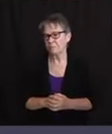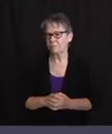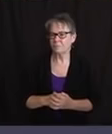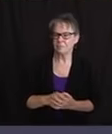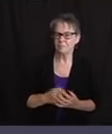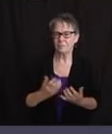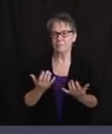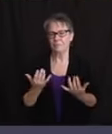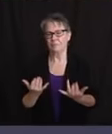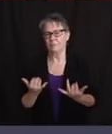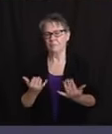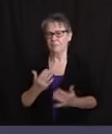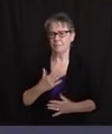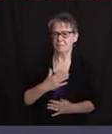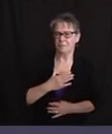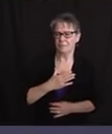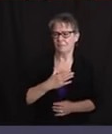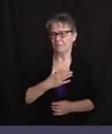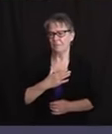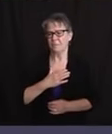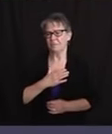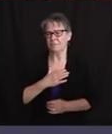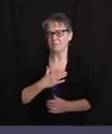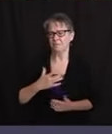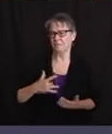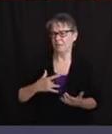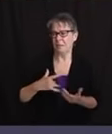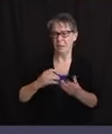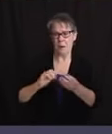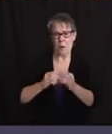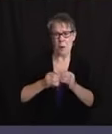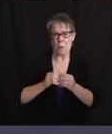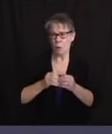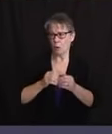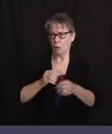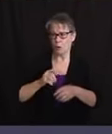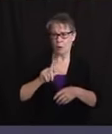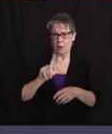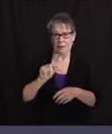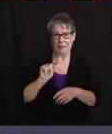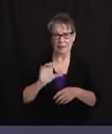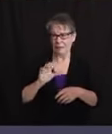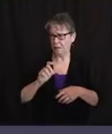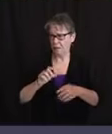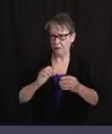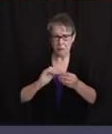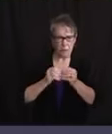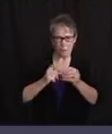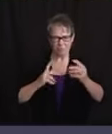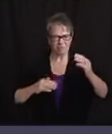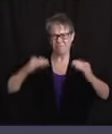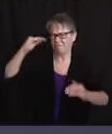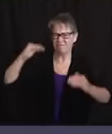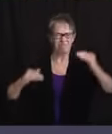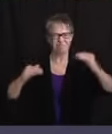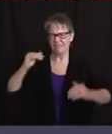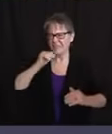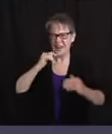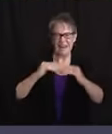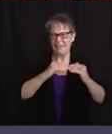more often than not, communication that's unacceptable or lack thereof. We got asked a lot, particularly last week, where there was